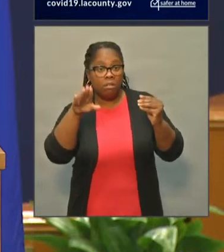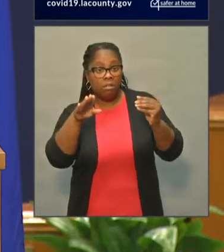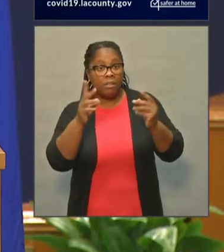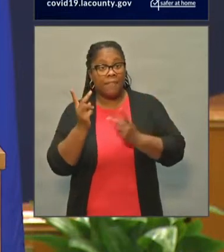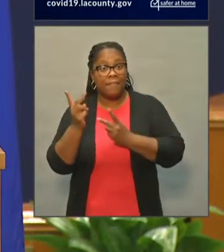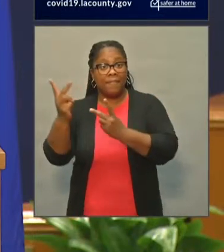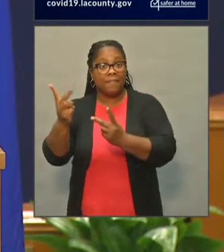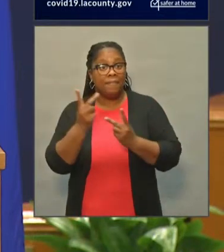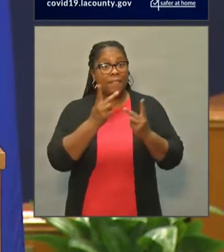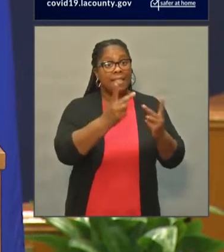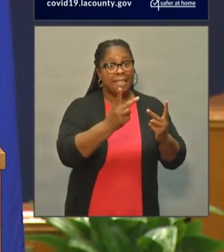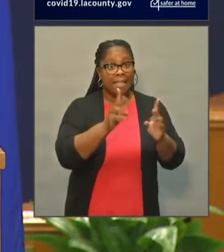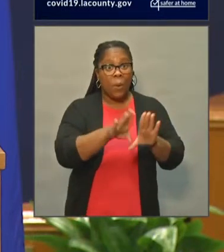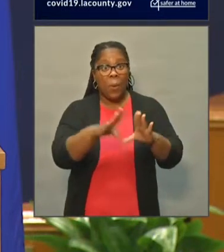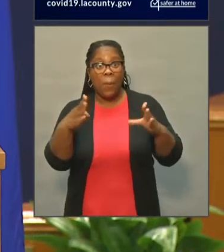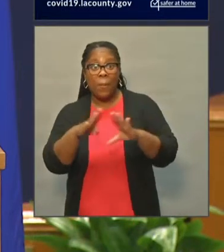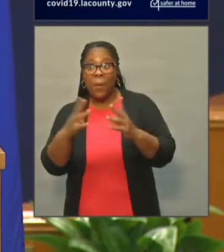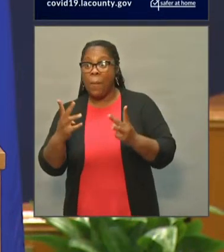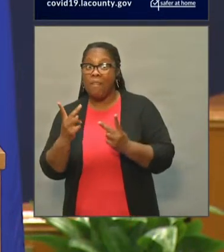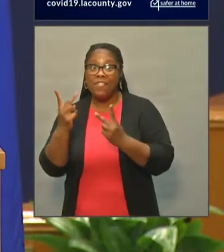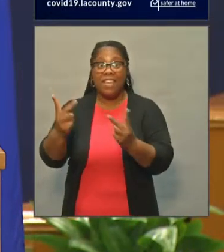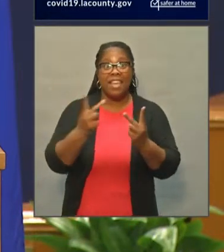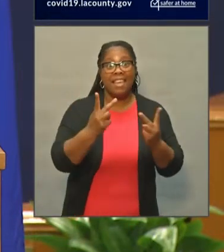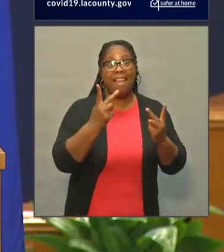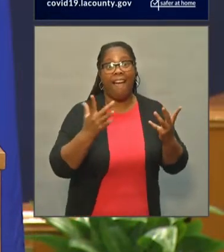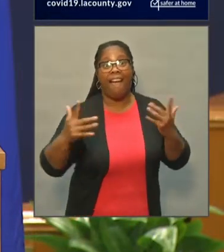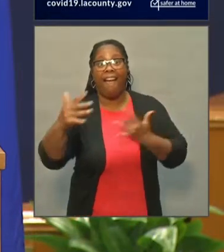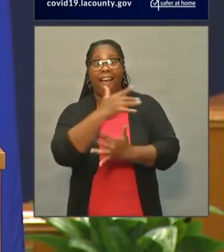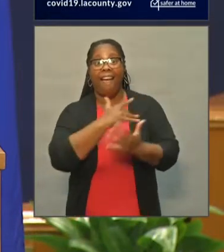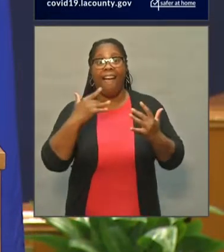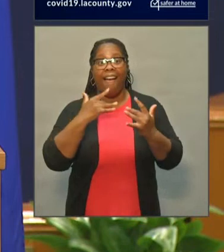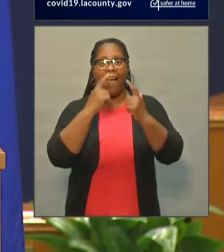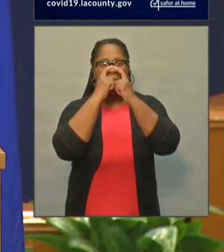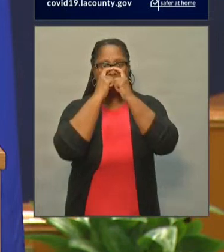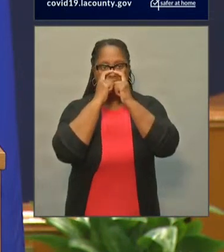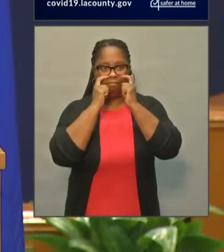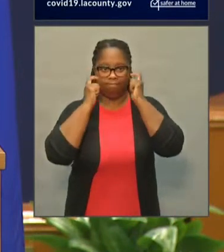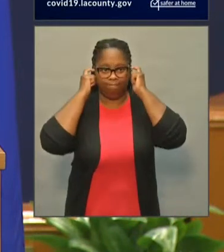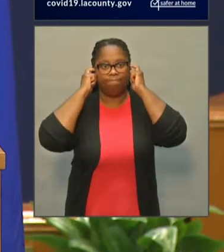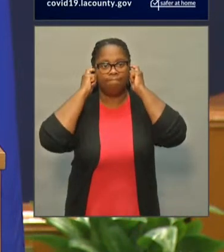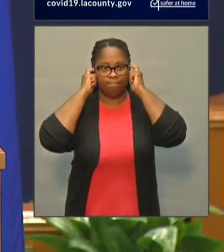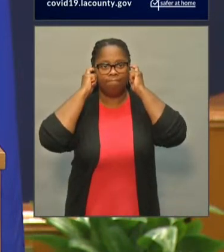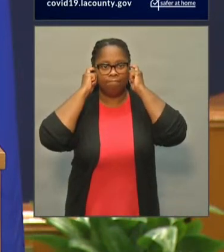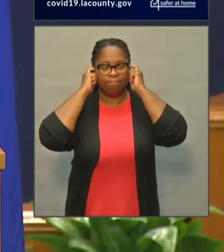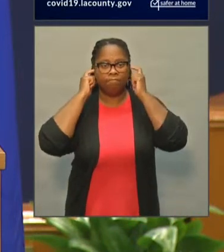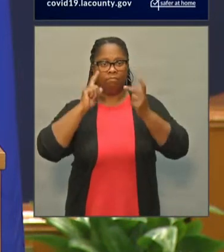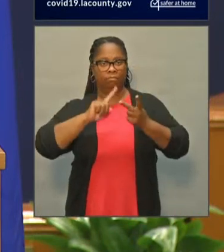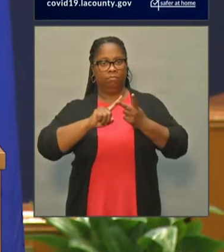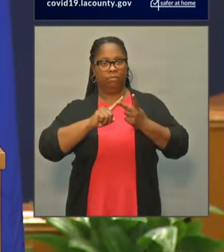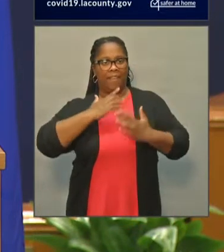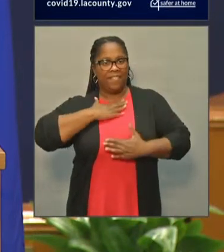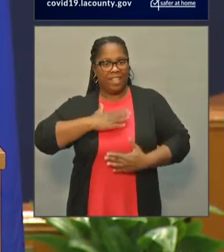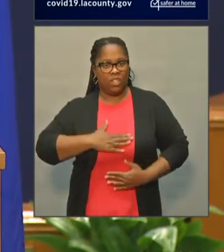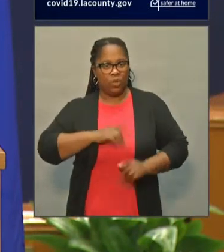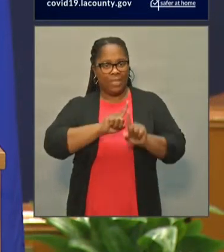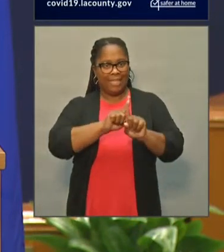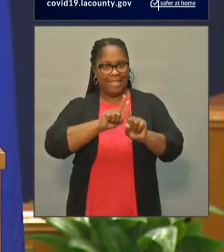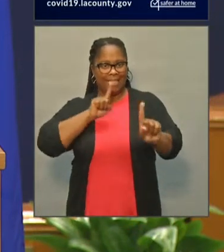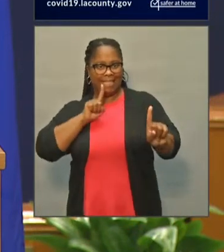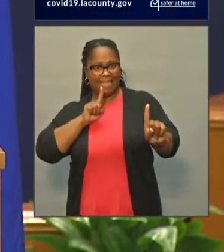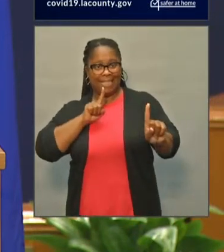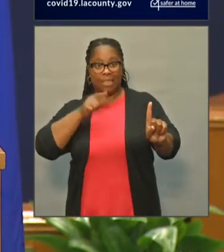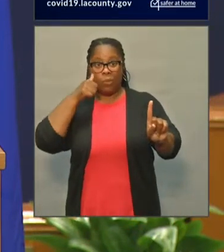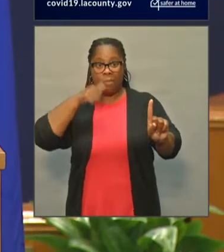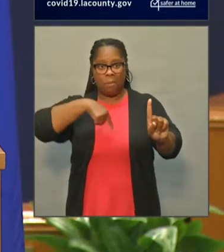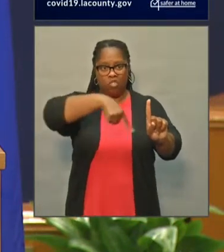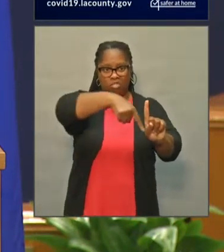spaces wearing a cloth face covering when you're around other people. Physical distancing, keeping at least 6 feet apart